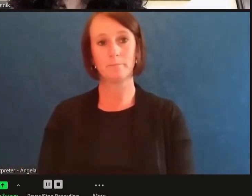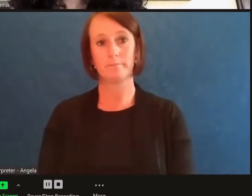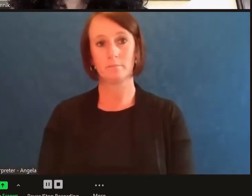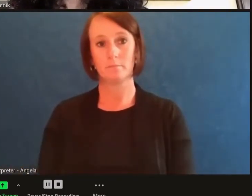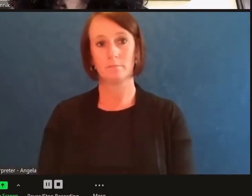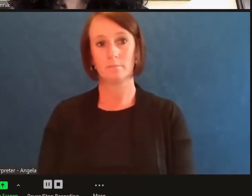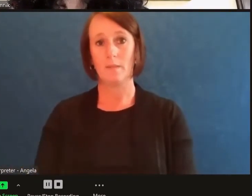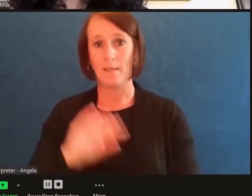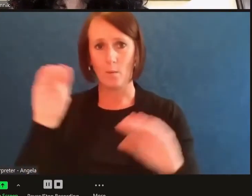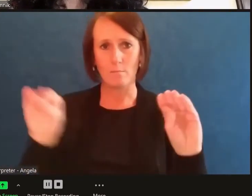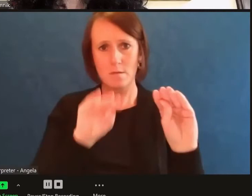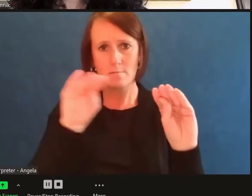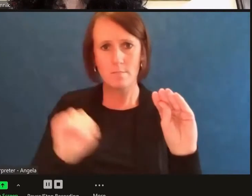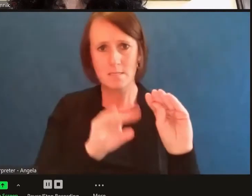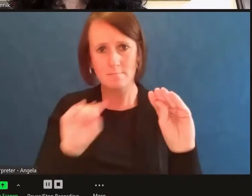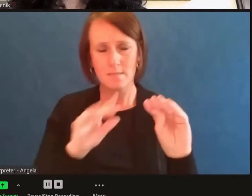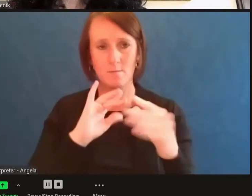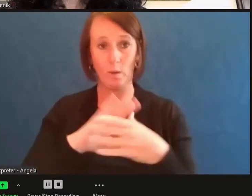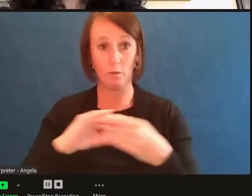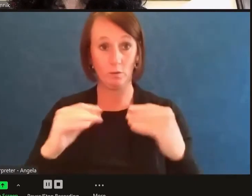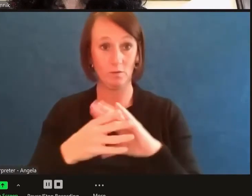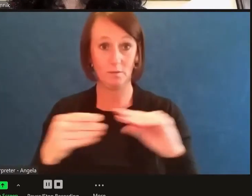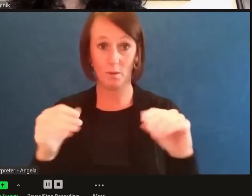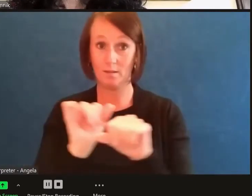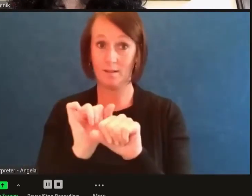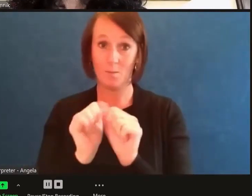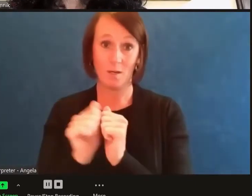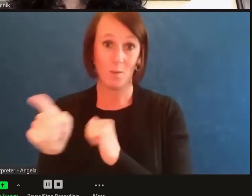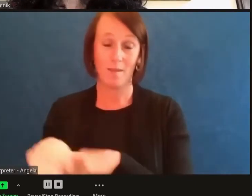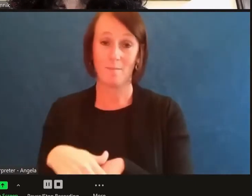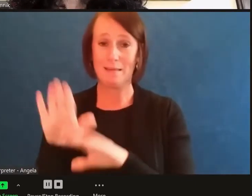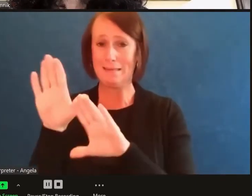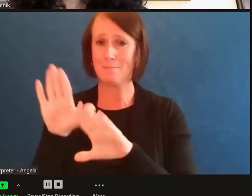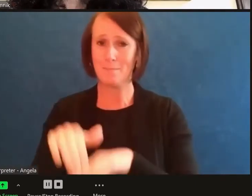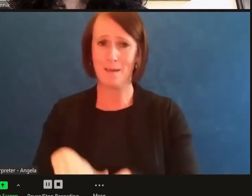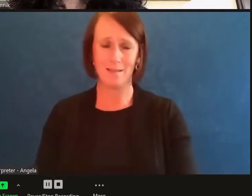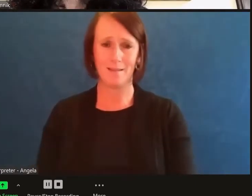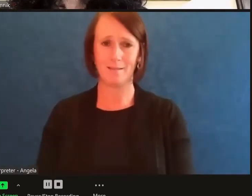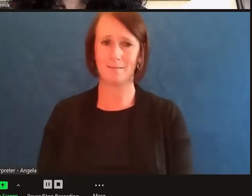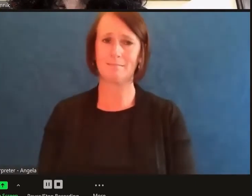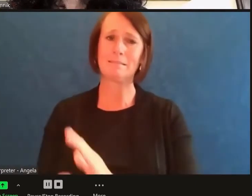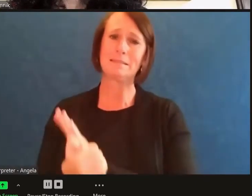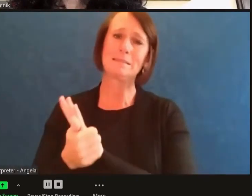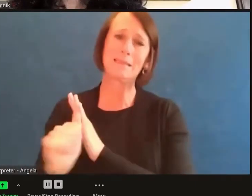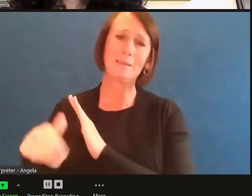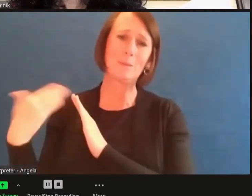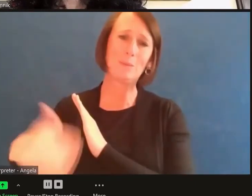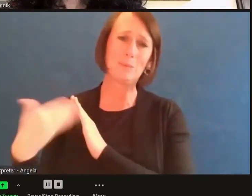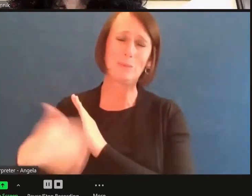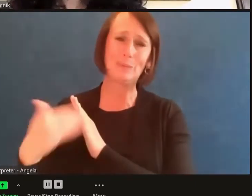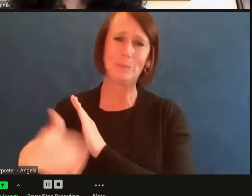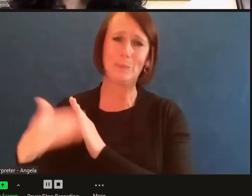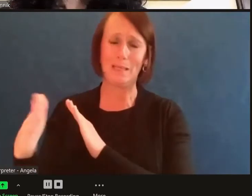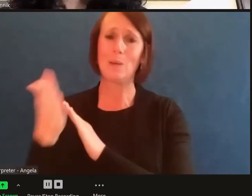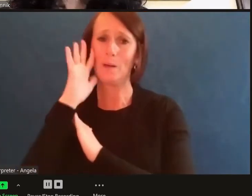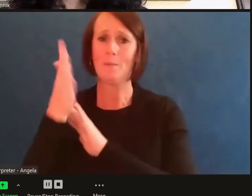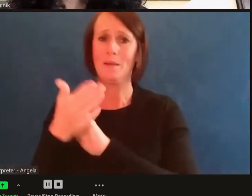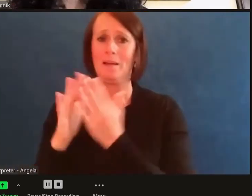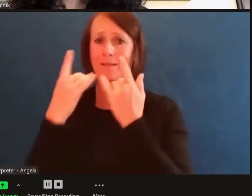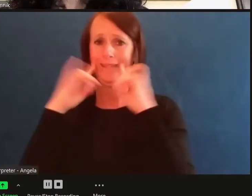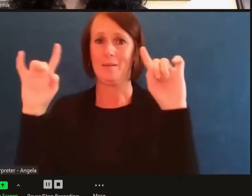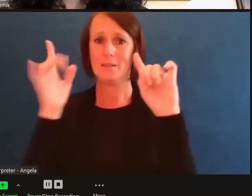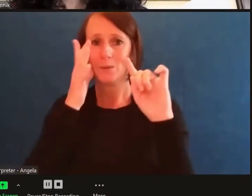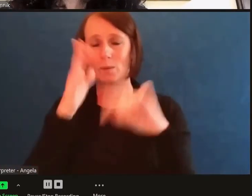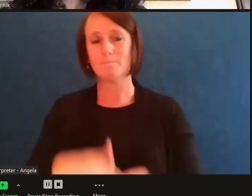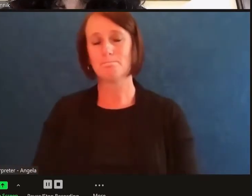into the story. And I'm working with Wally because he's an emerging talent who will be so well known in the next few